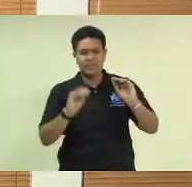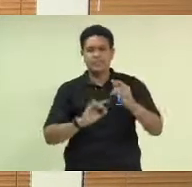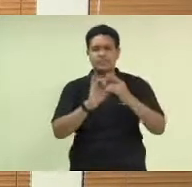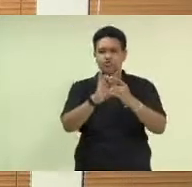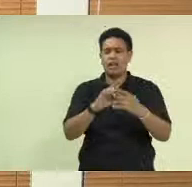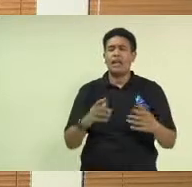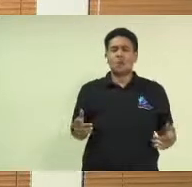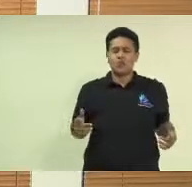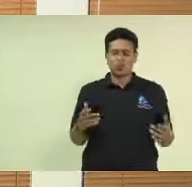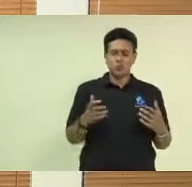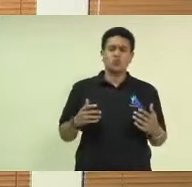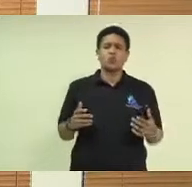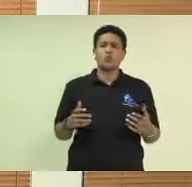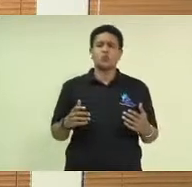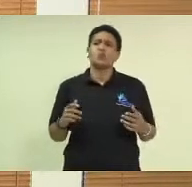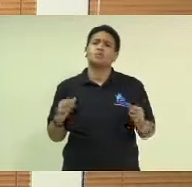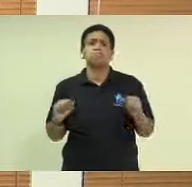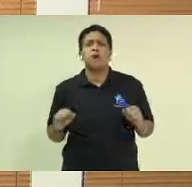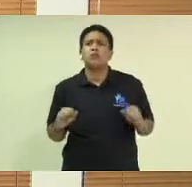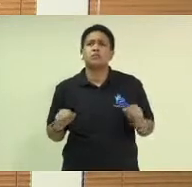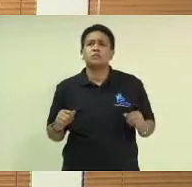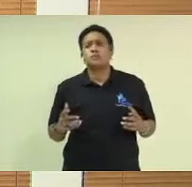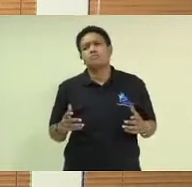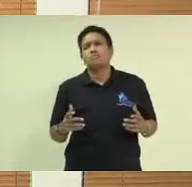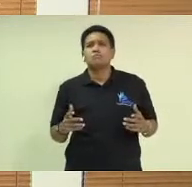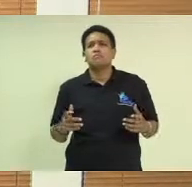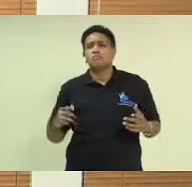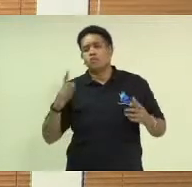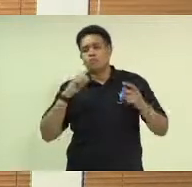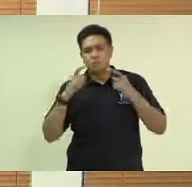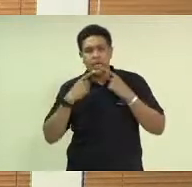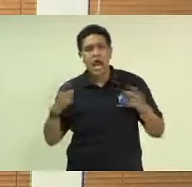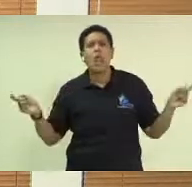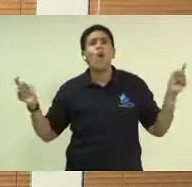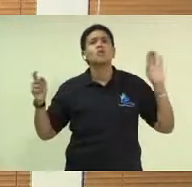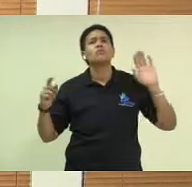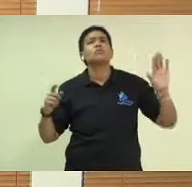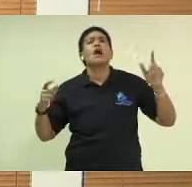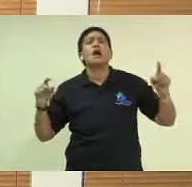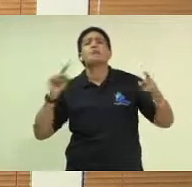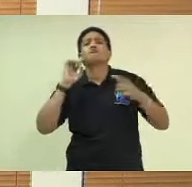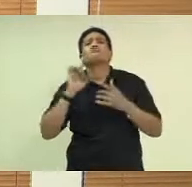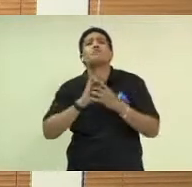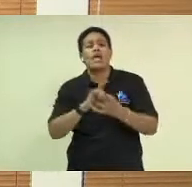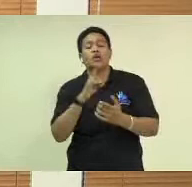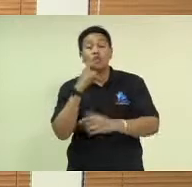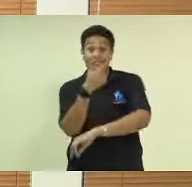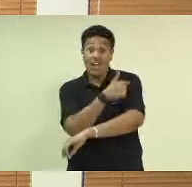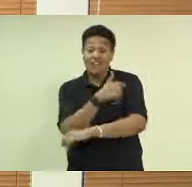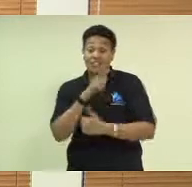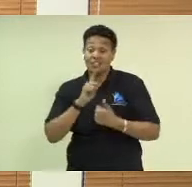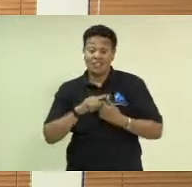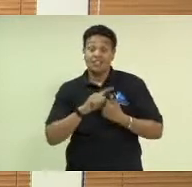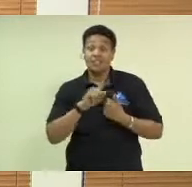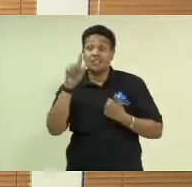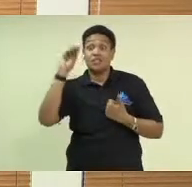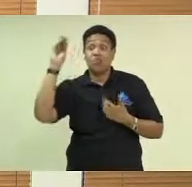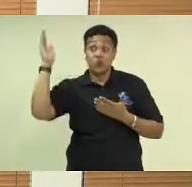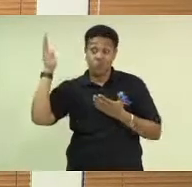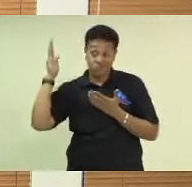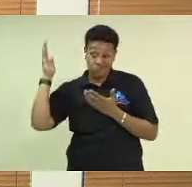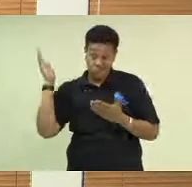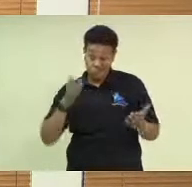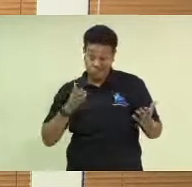that is likely to be pronounced on as it relates to vaccines once those shipments come